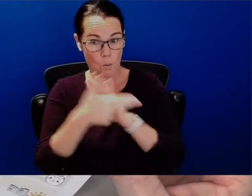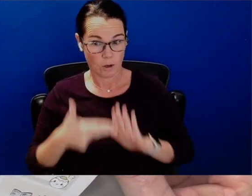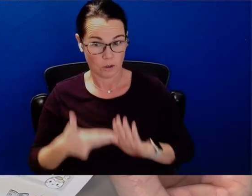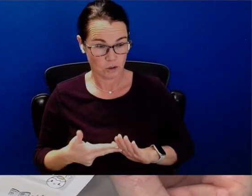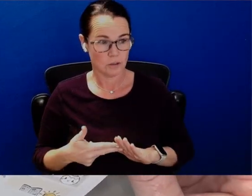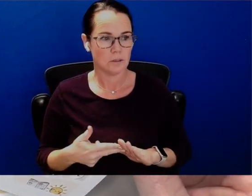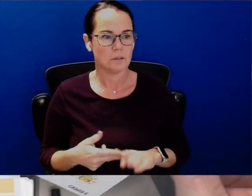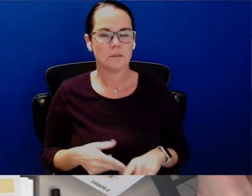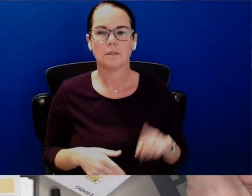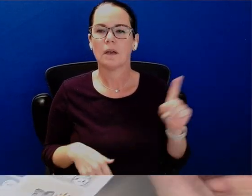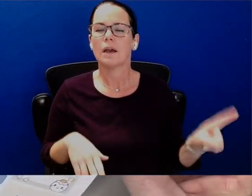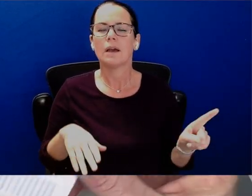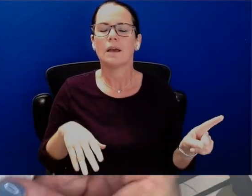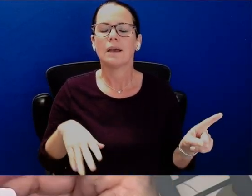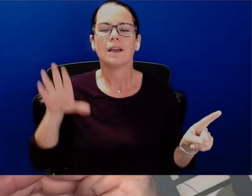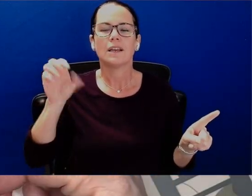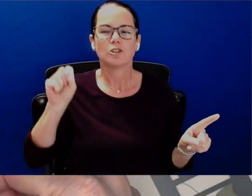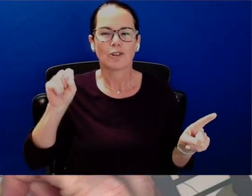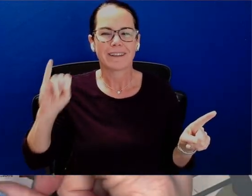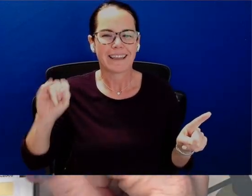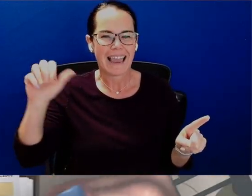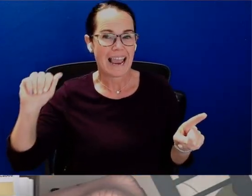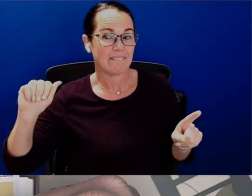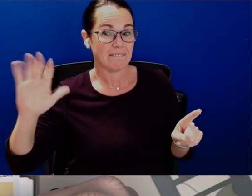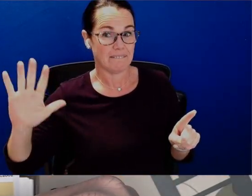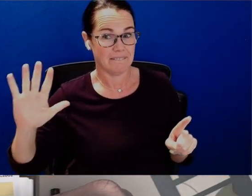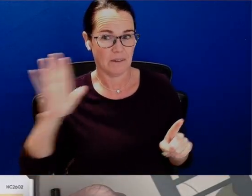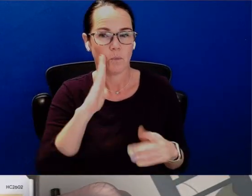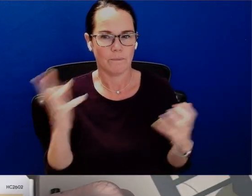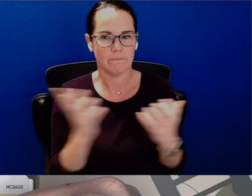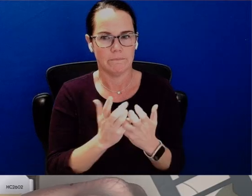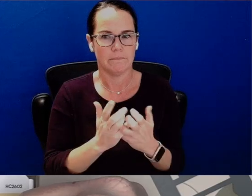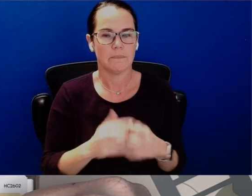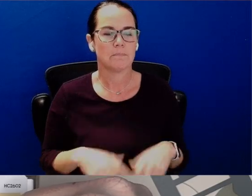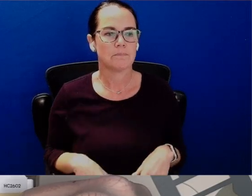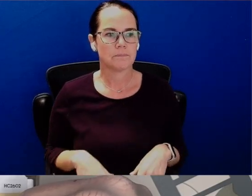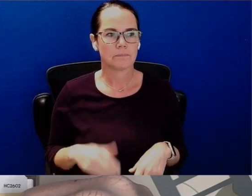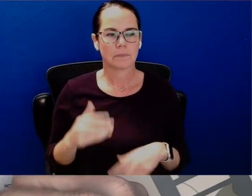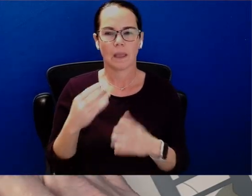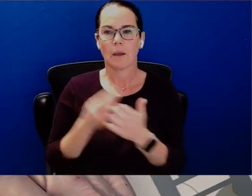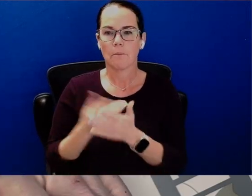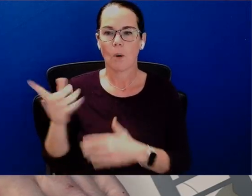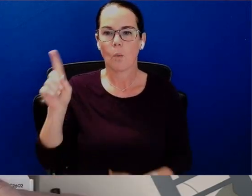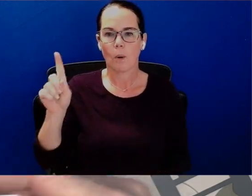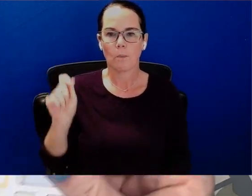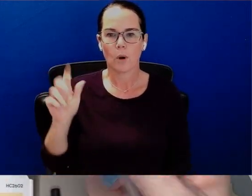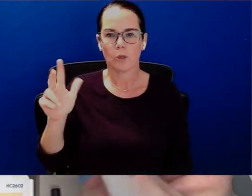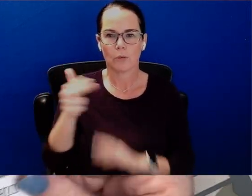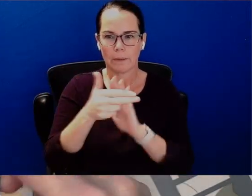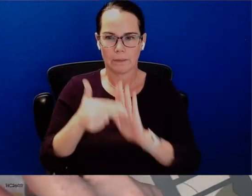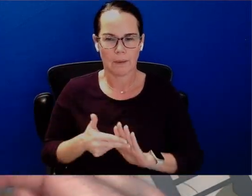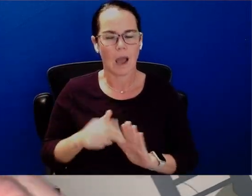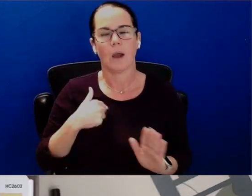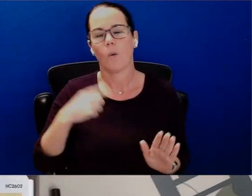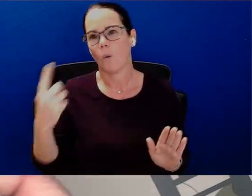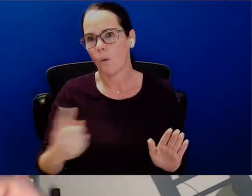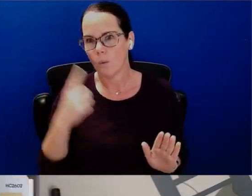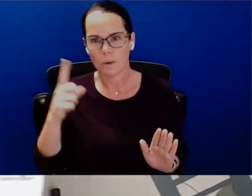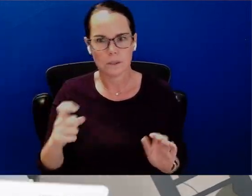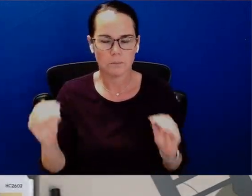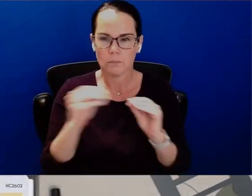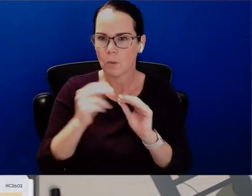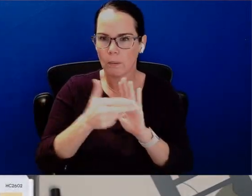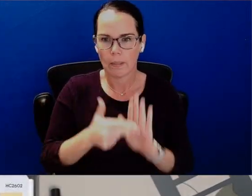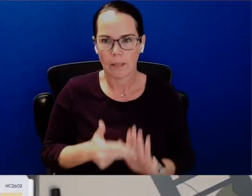Sterling Ink A5, it fits. I got the 1.3 labels because I always need more labels.